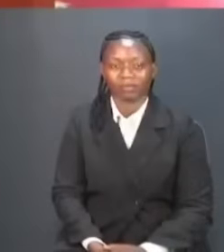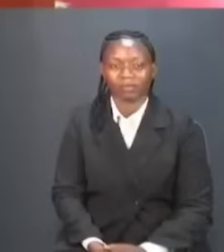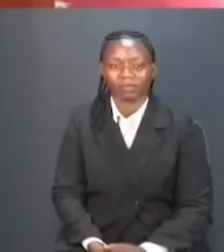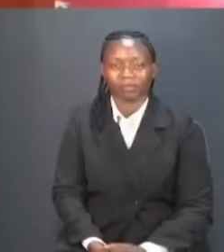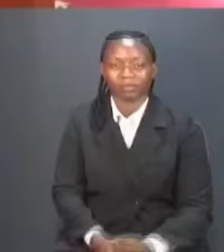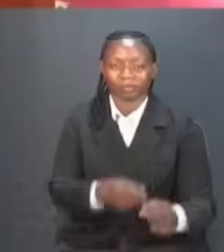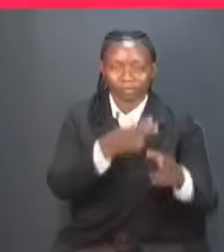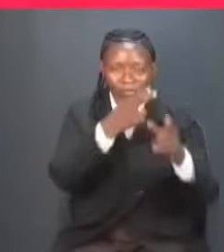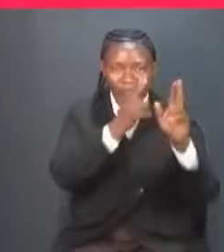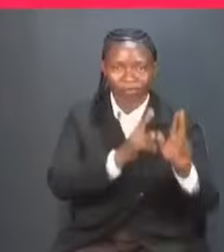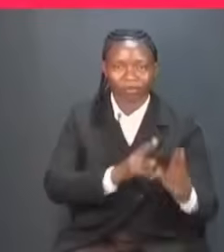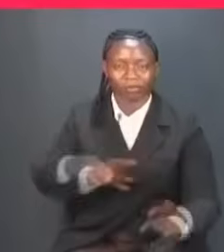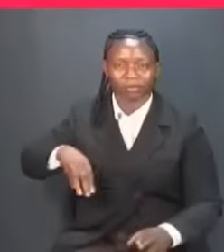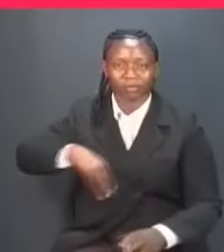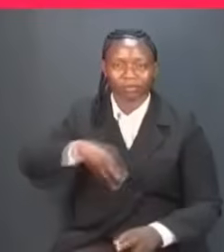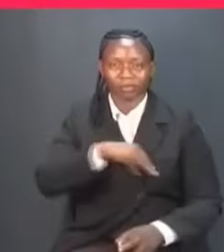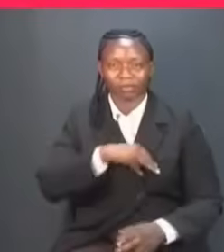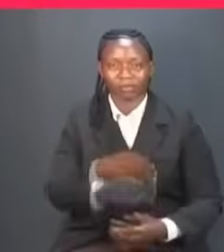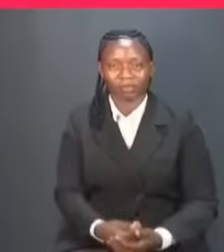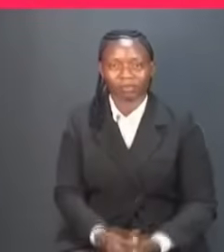Honorable members,